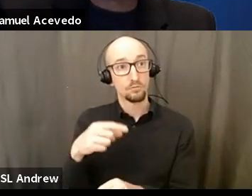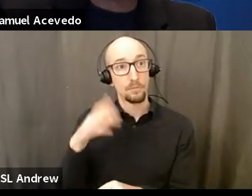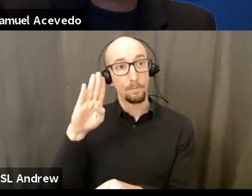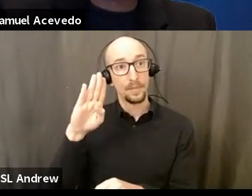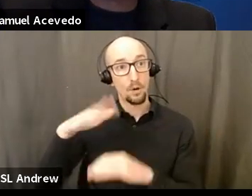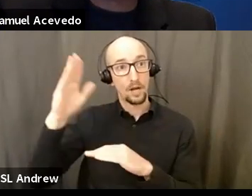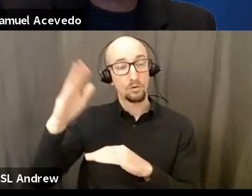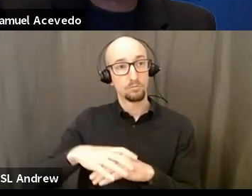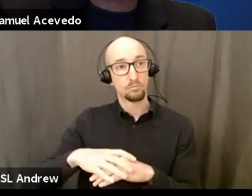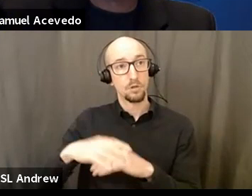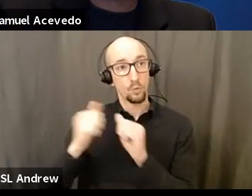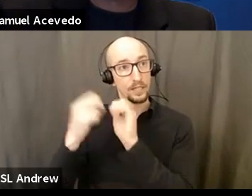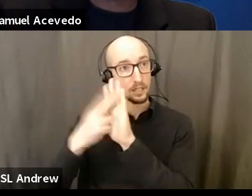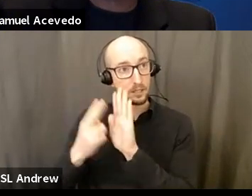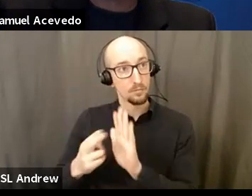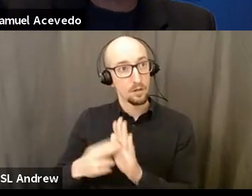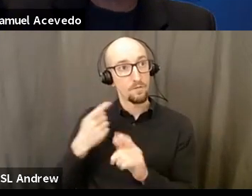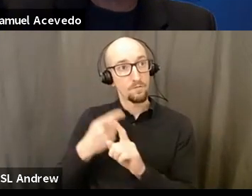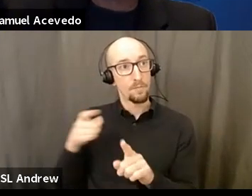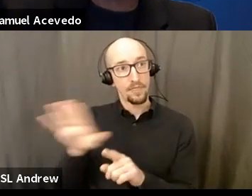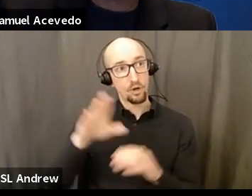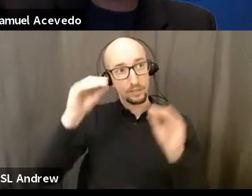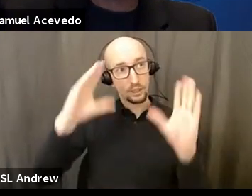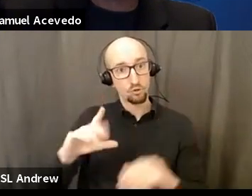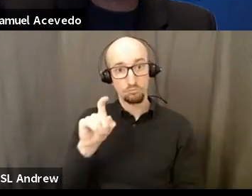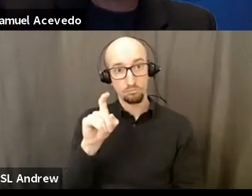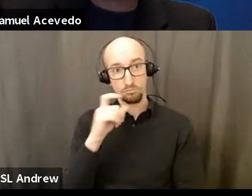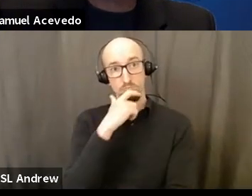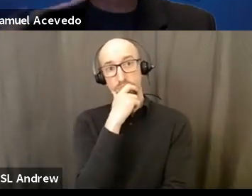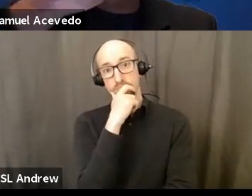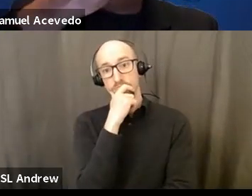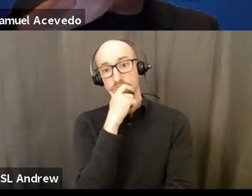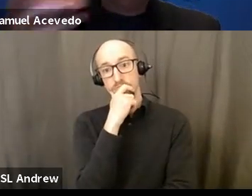of the folks that give those grades, that the students are at grade level?